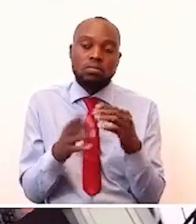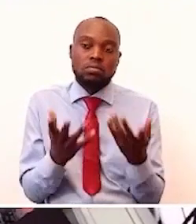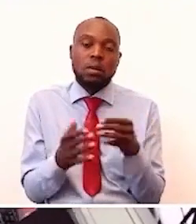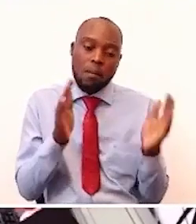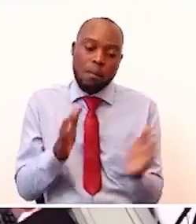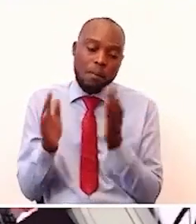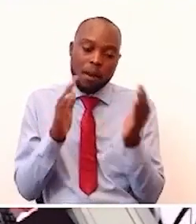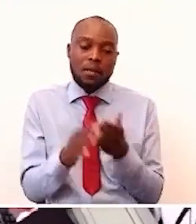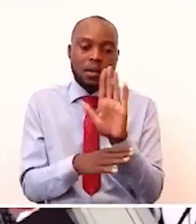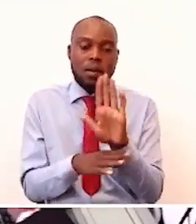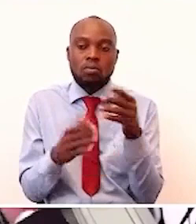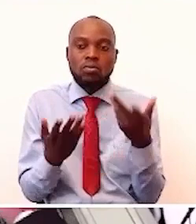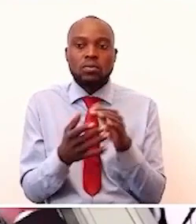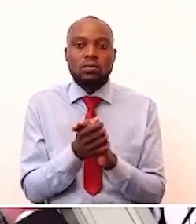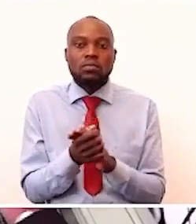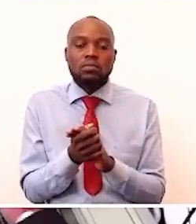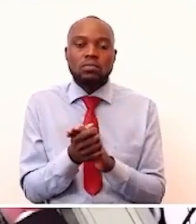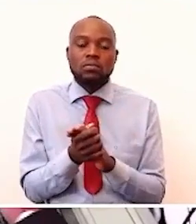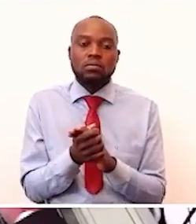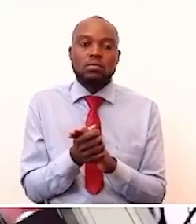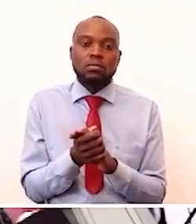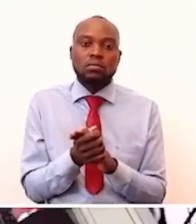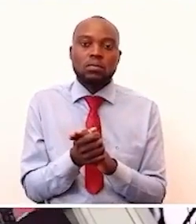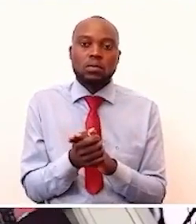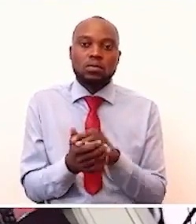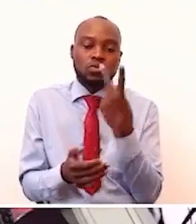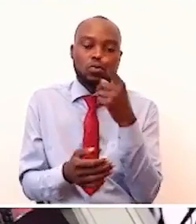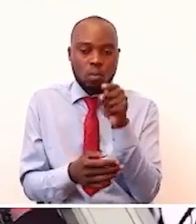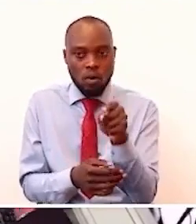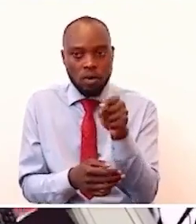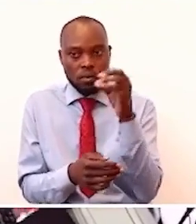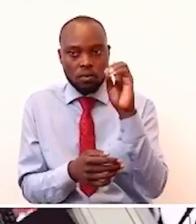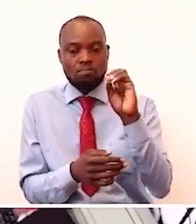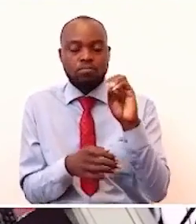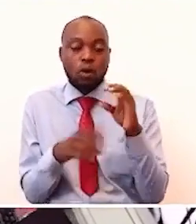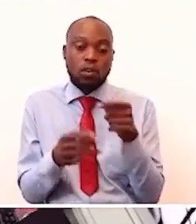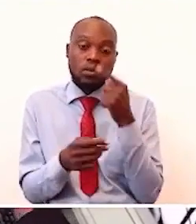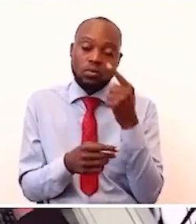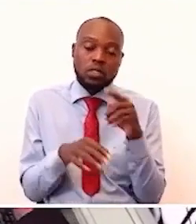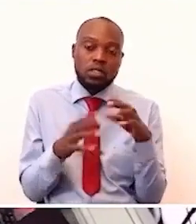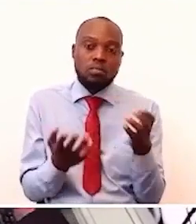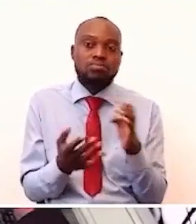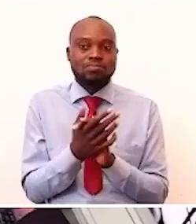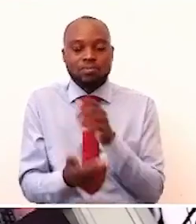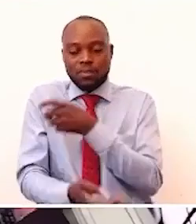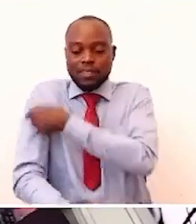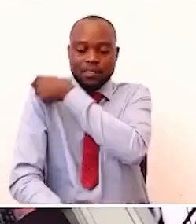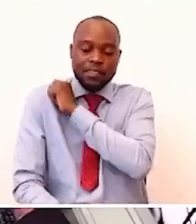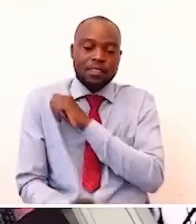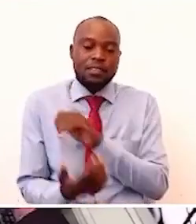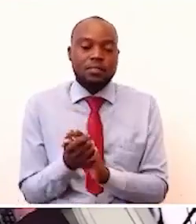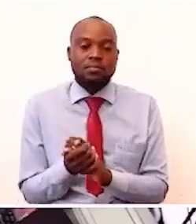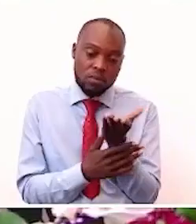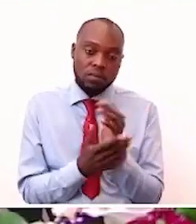plan, as it were, but maybe a Lagos plan 2.0. This is assuming that Lagos 1.0 didn't actually